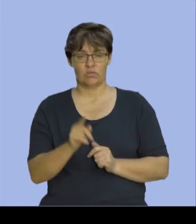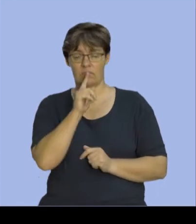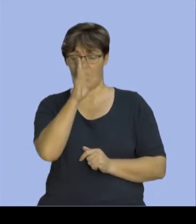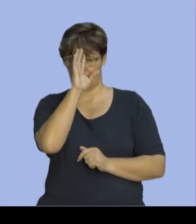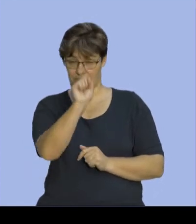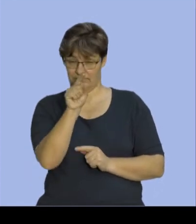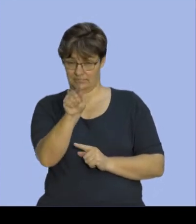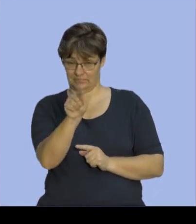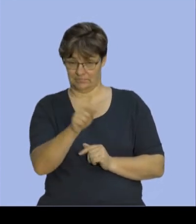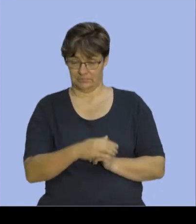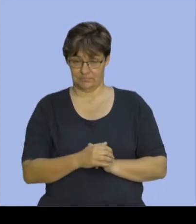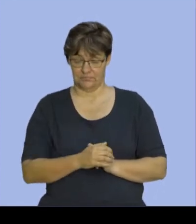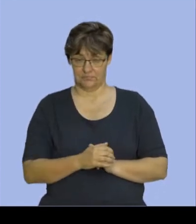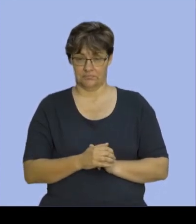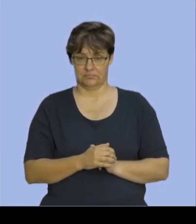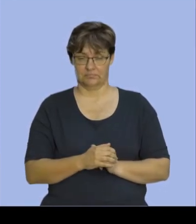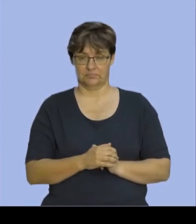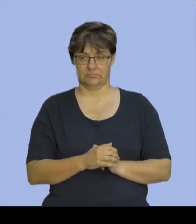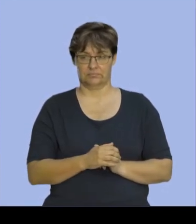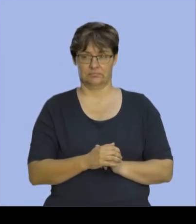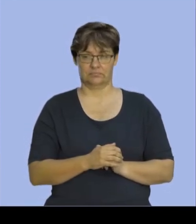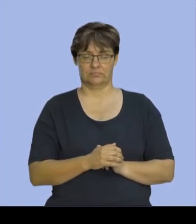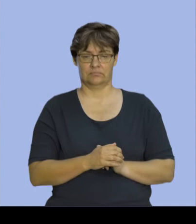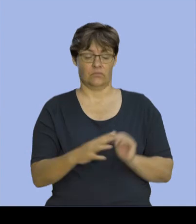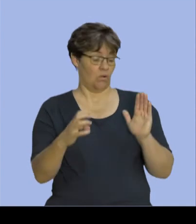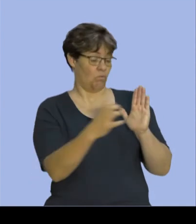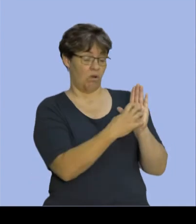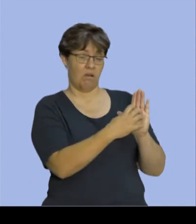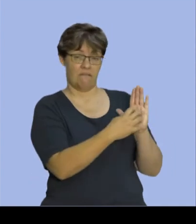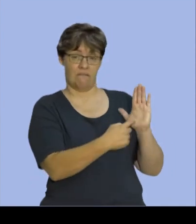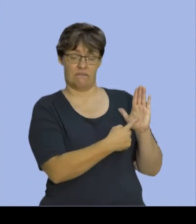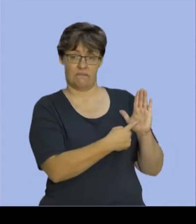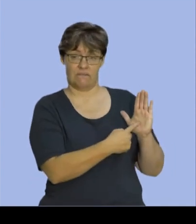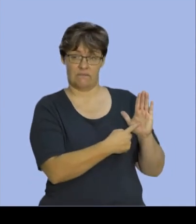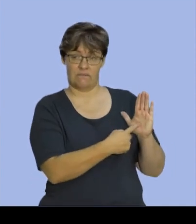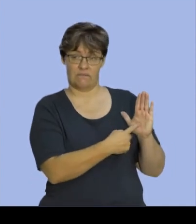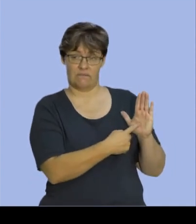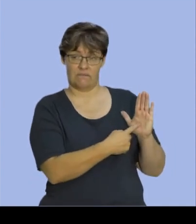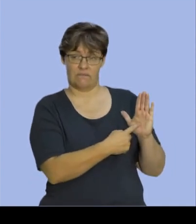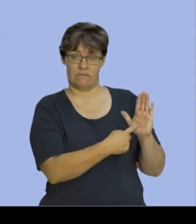So, you need to please note that. And then the graph of